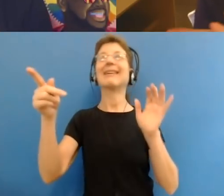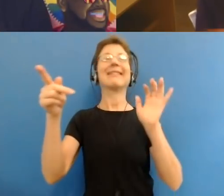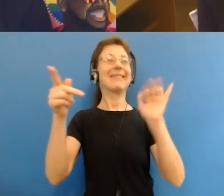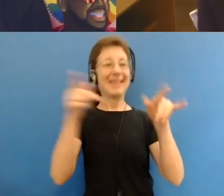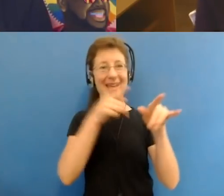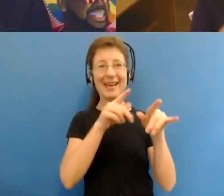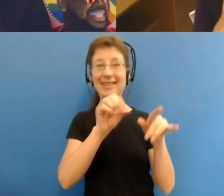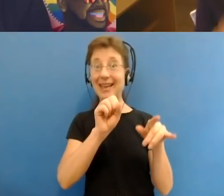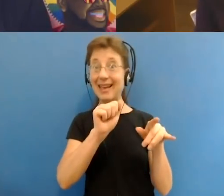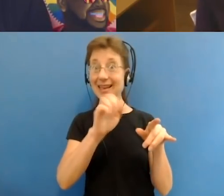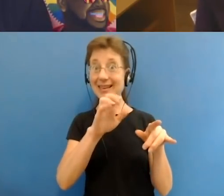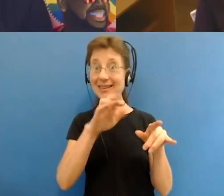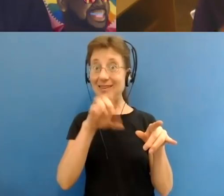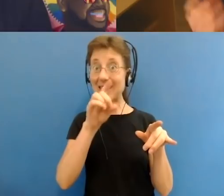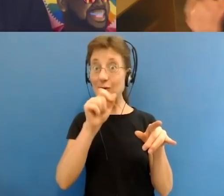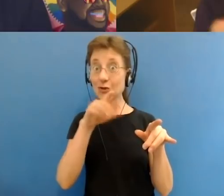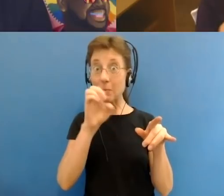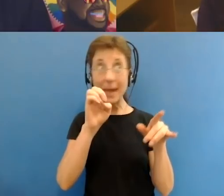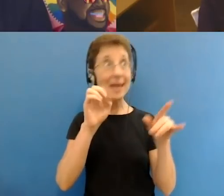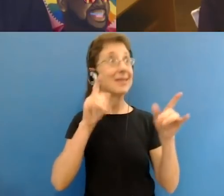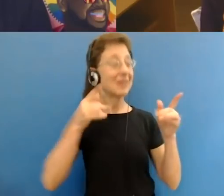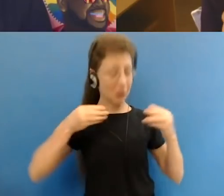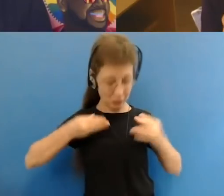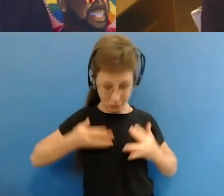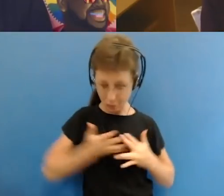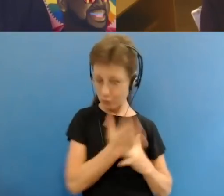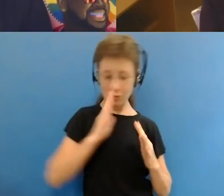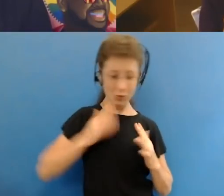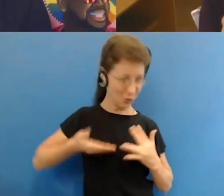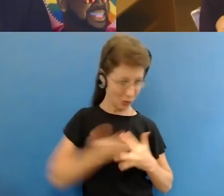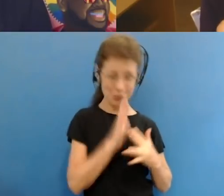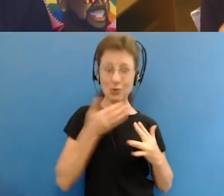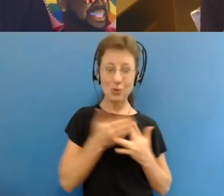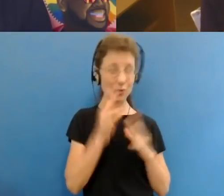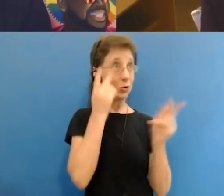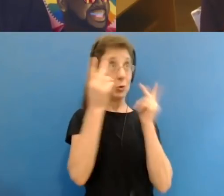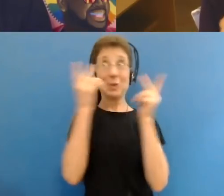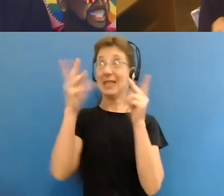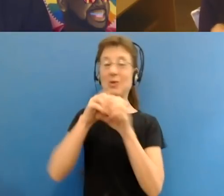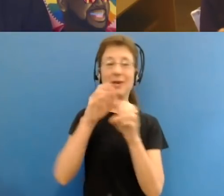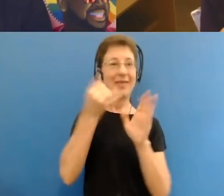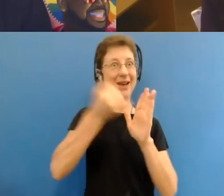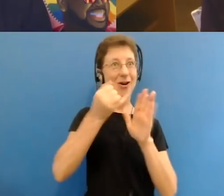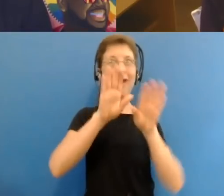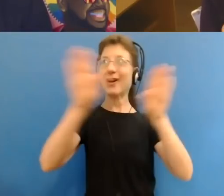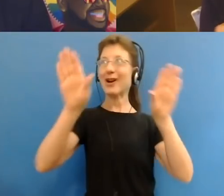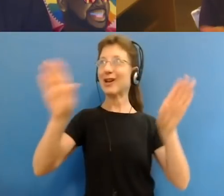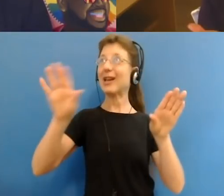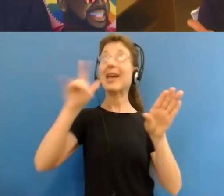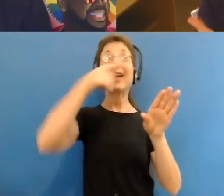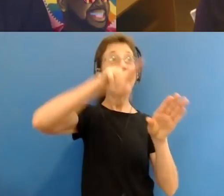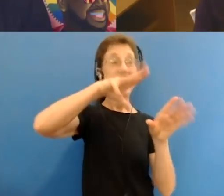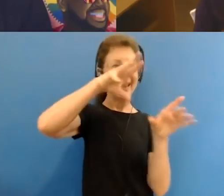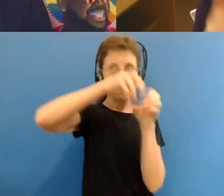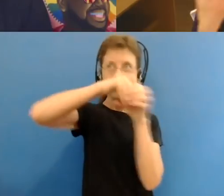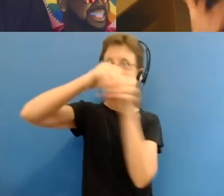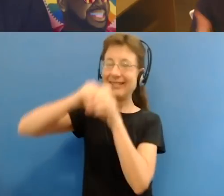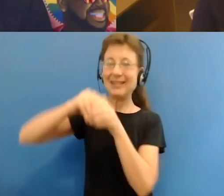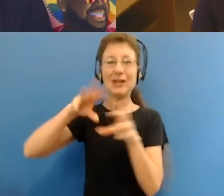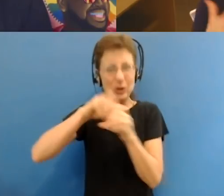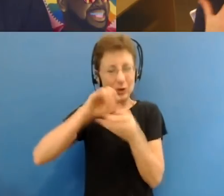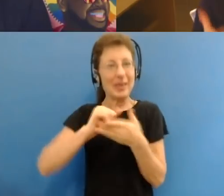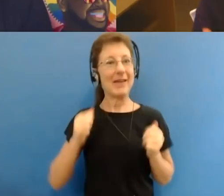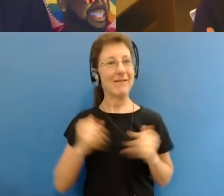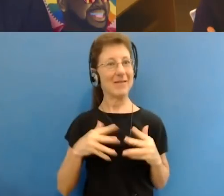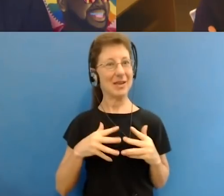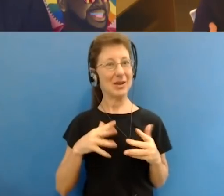you try to get rid of them and then get there. It's the actual engagement with fear, which is really nature's protector. It's just part of